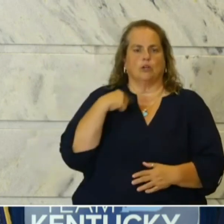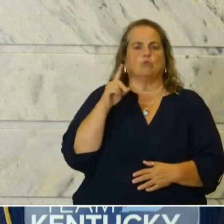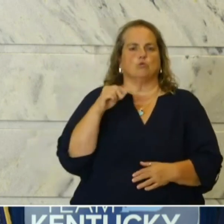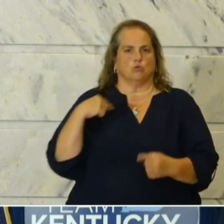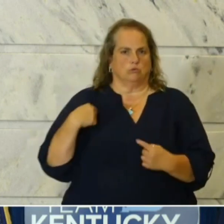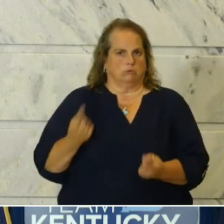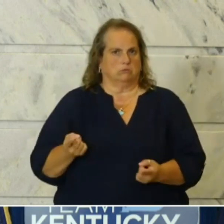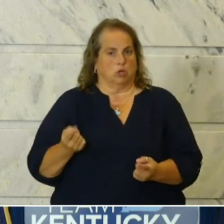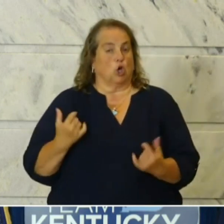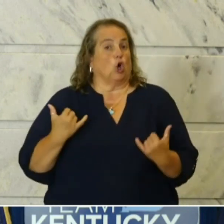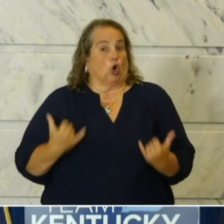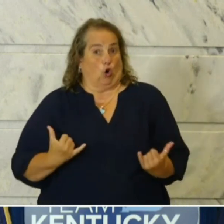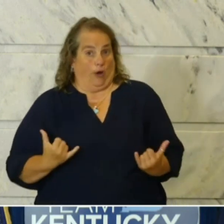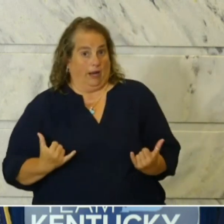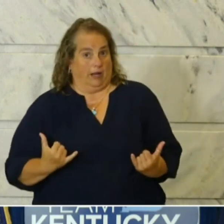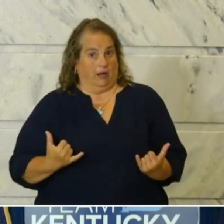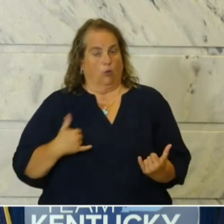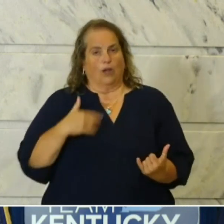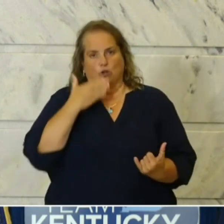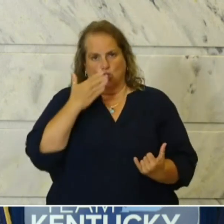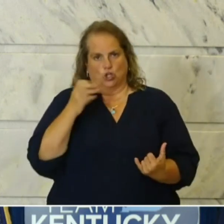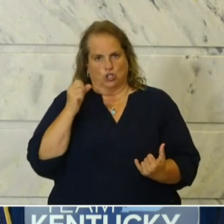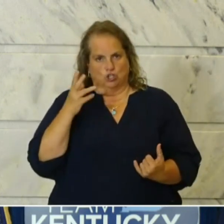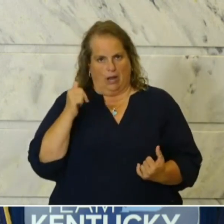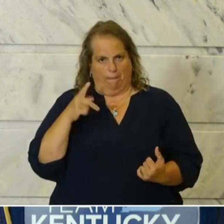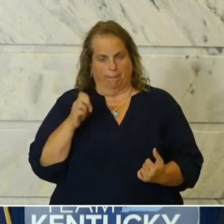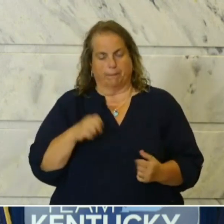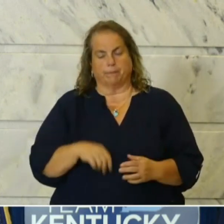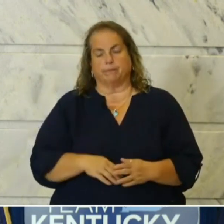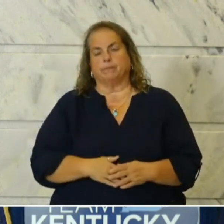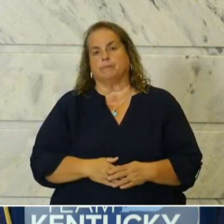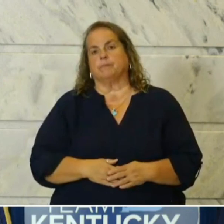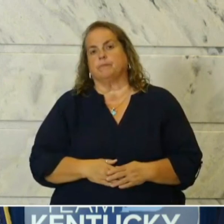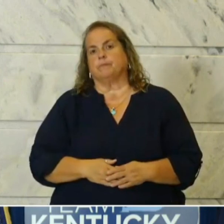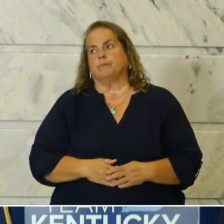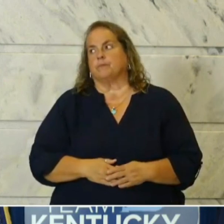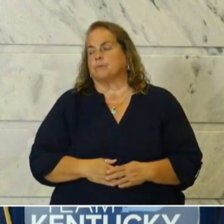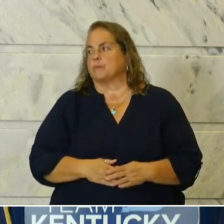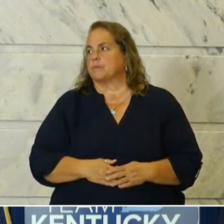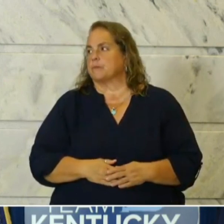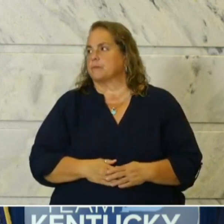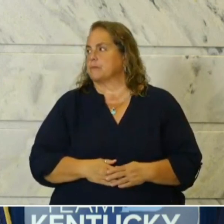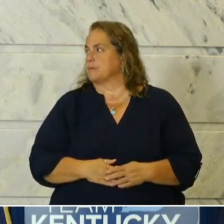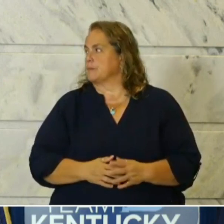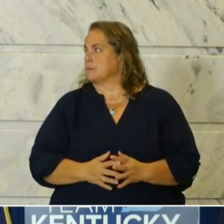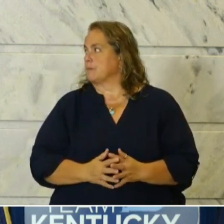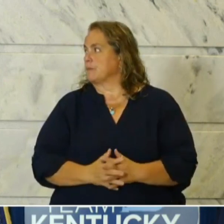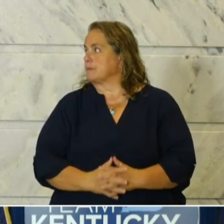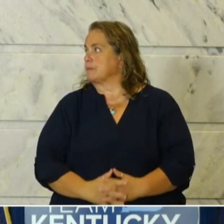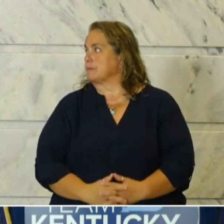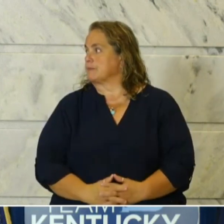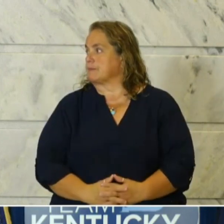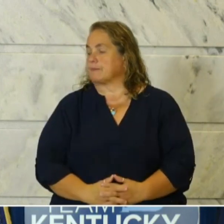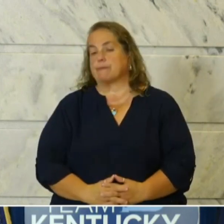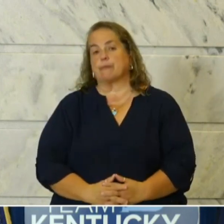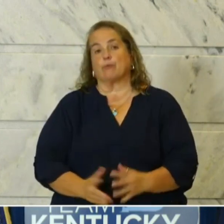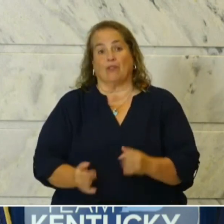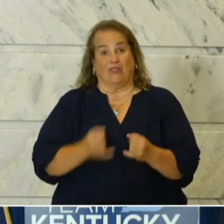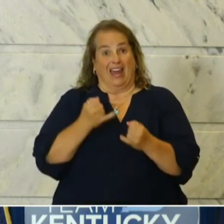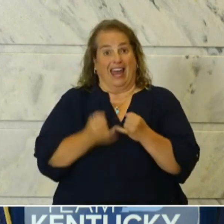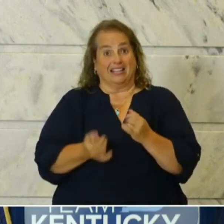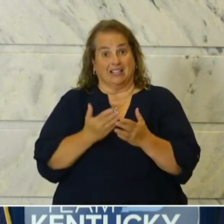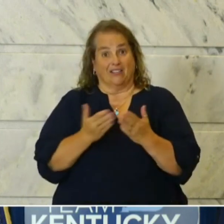at the current time, we're in good shape. Let's see, the last thing is, the